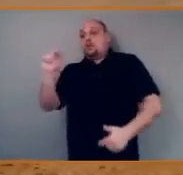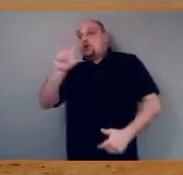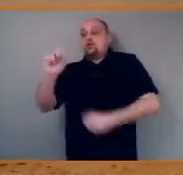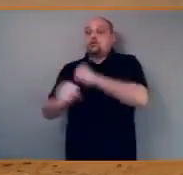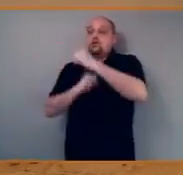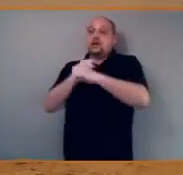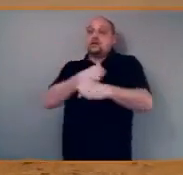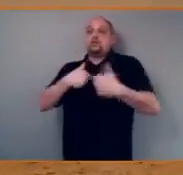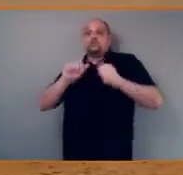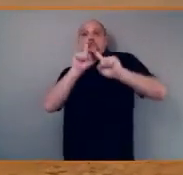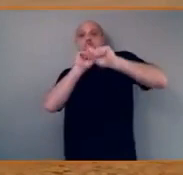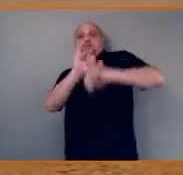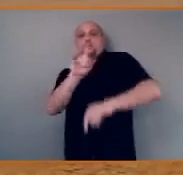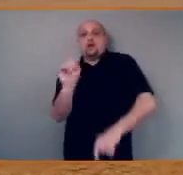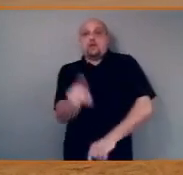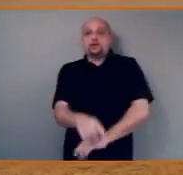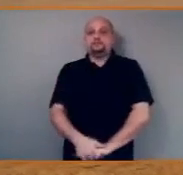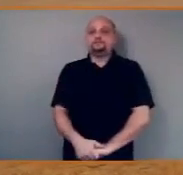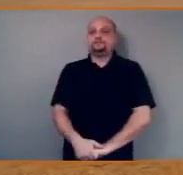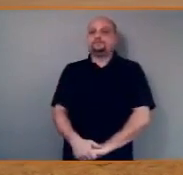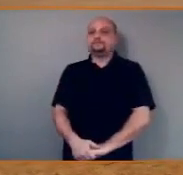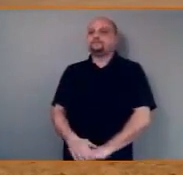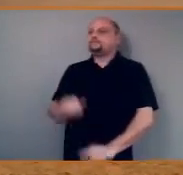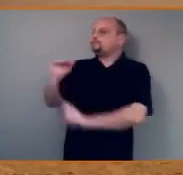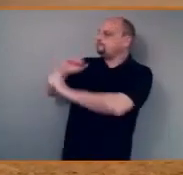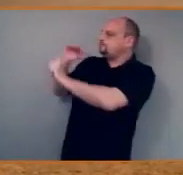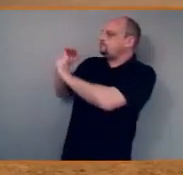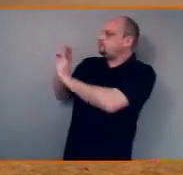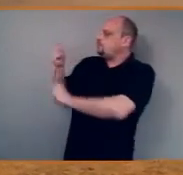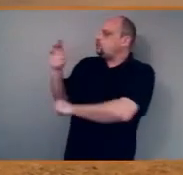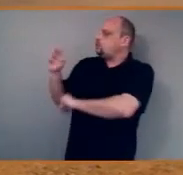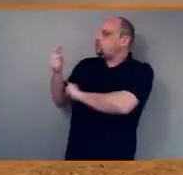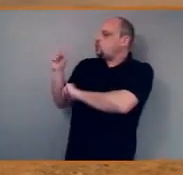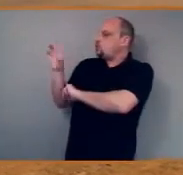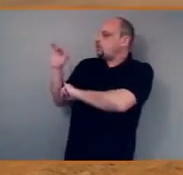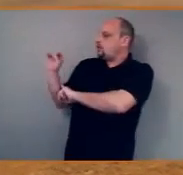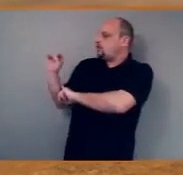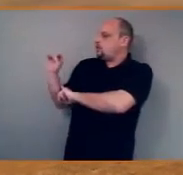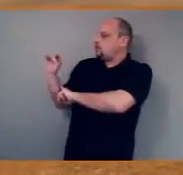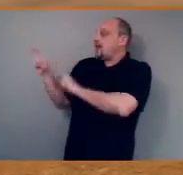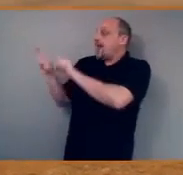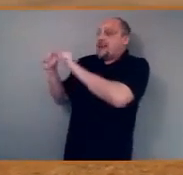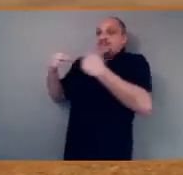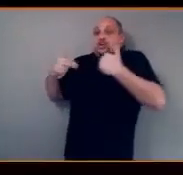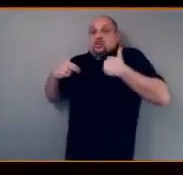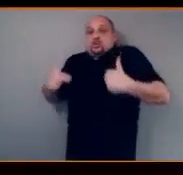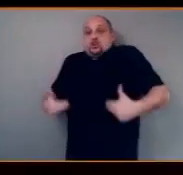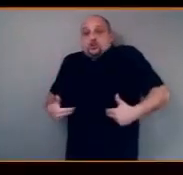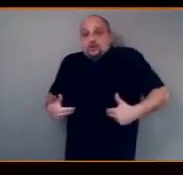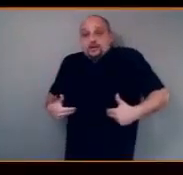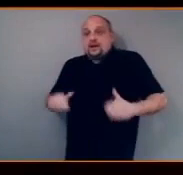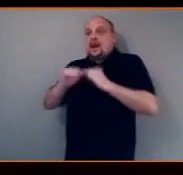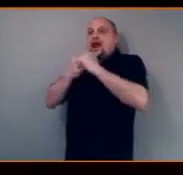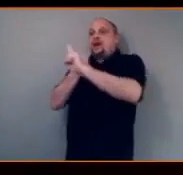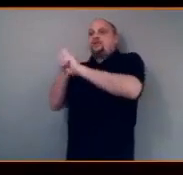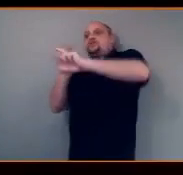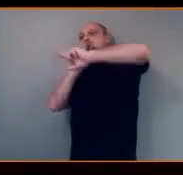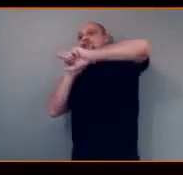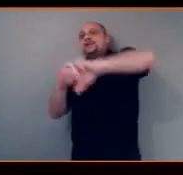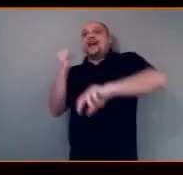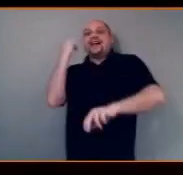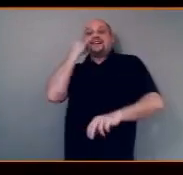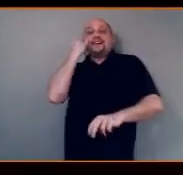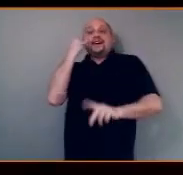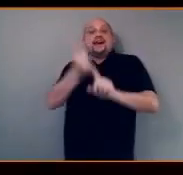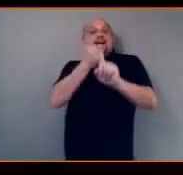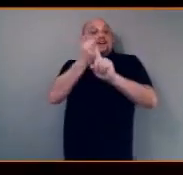question. Yeah, and Gregorio, just as a human, I mean, how would you react if you heard that they found signs of ancient life